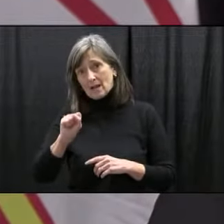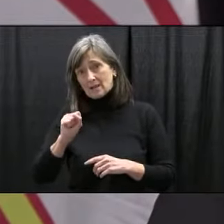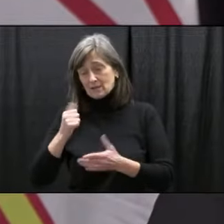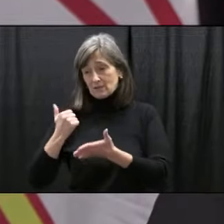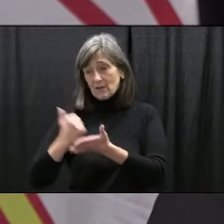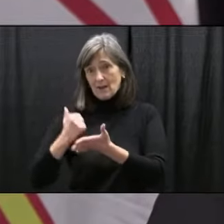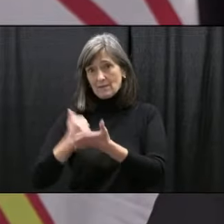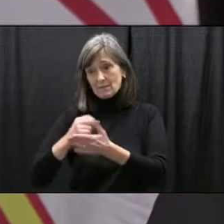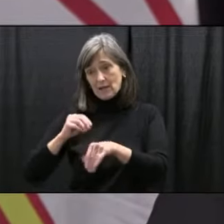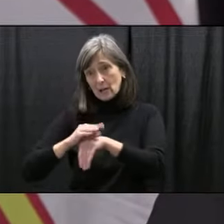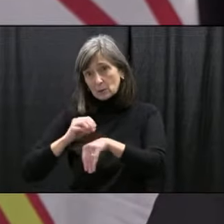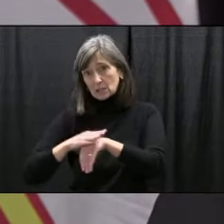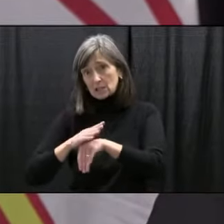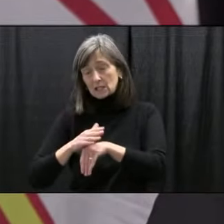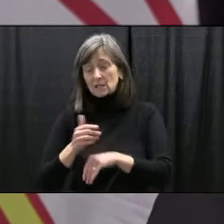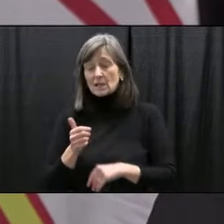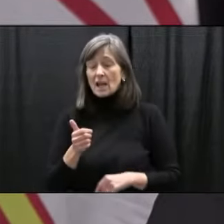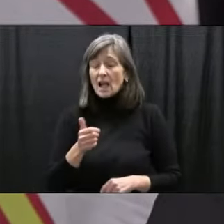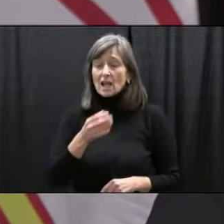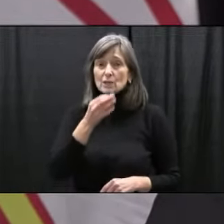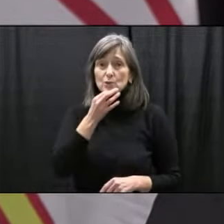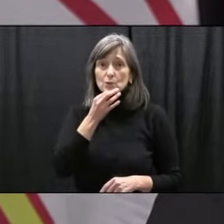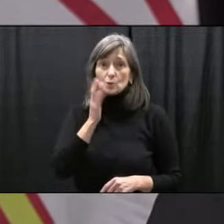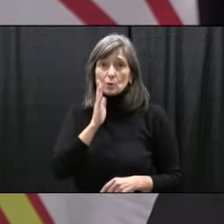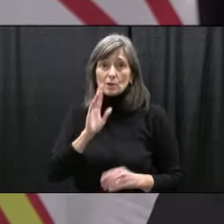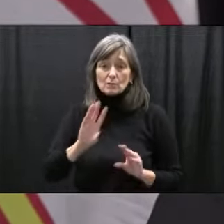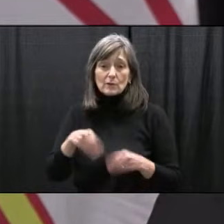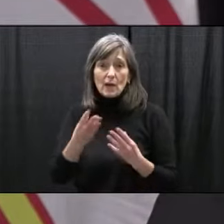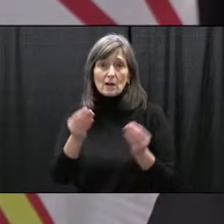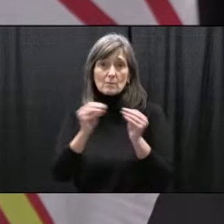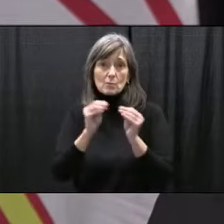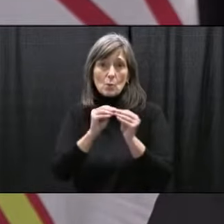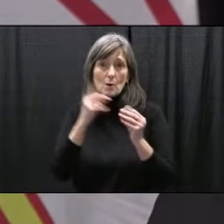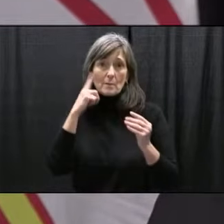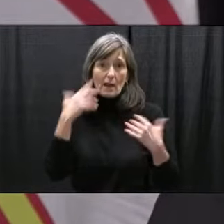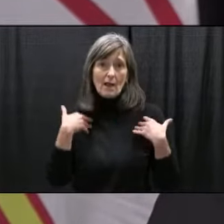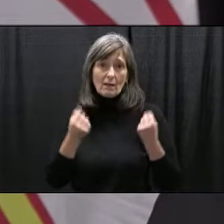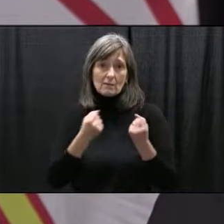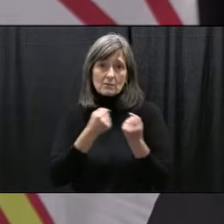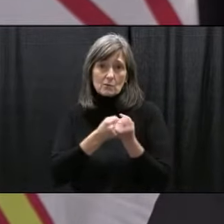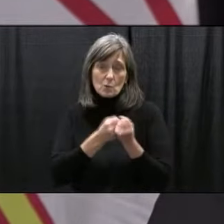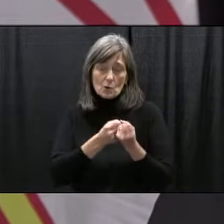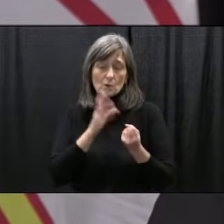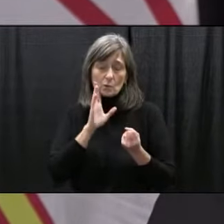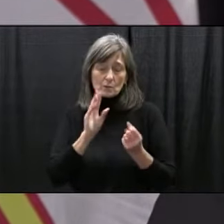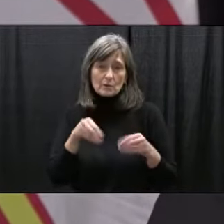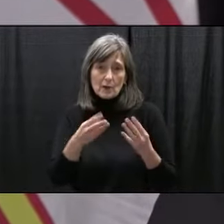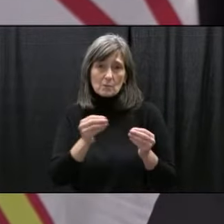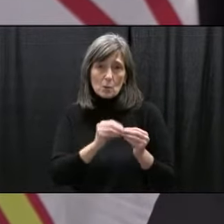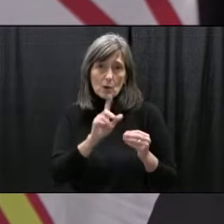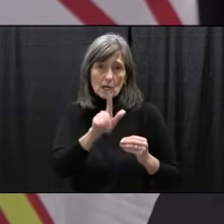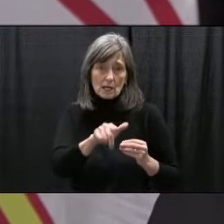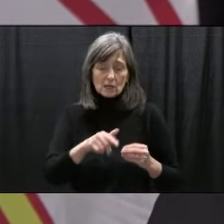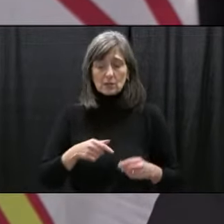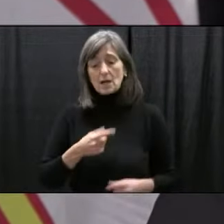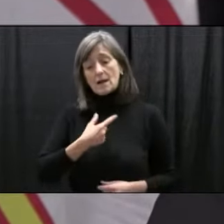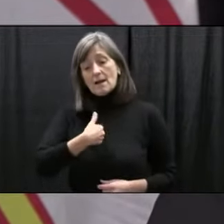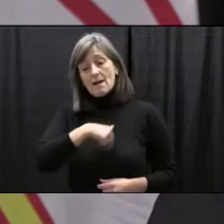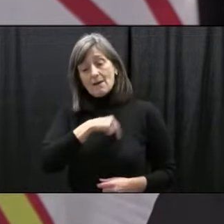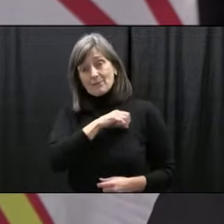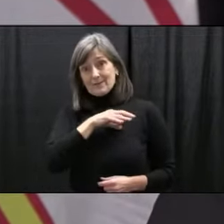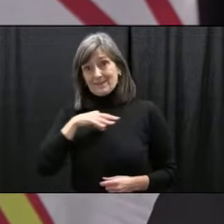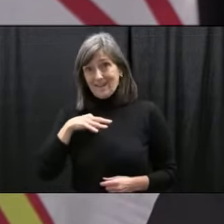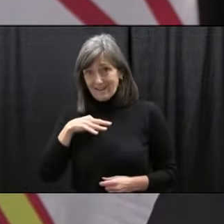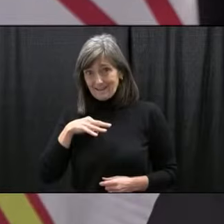to find other opportunities to provide mental health support for anyone who needs that. For our staff, as has